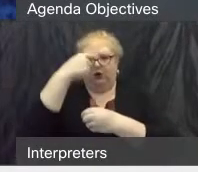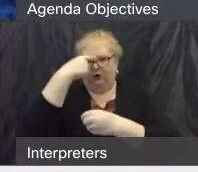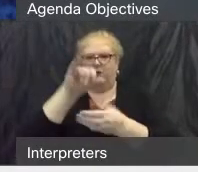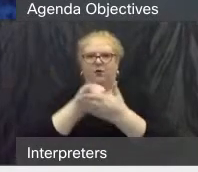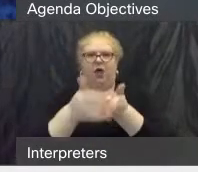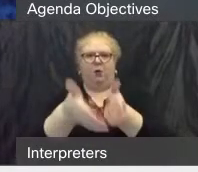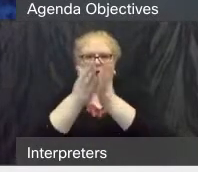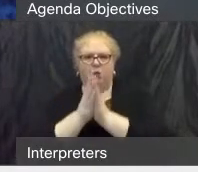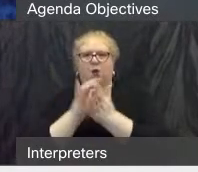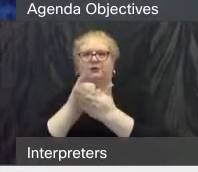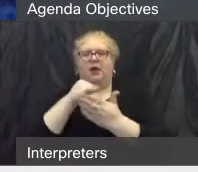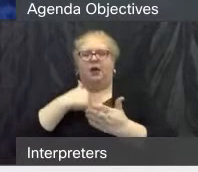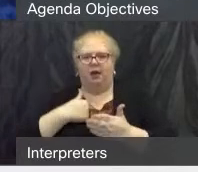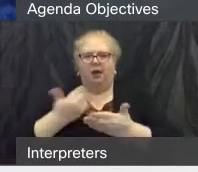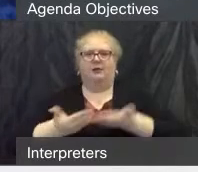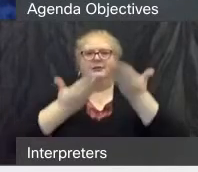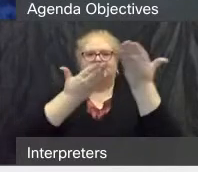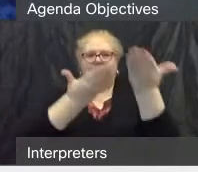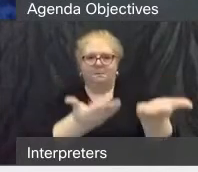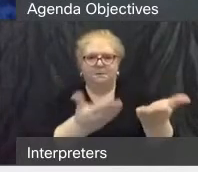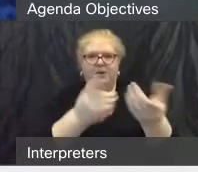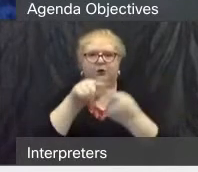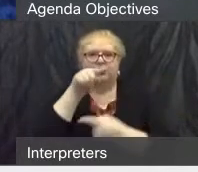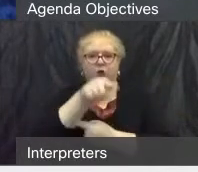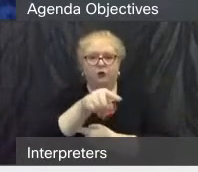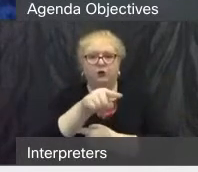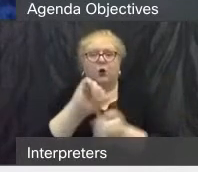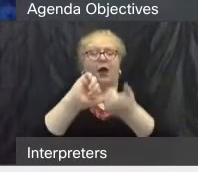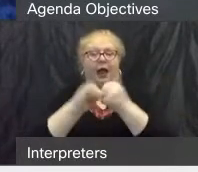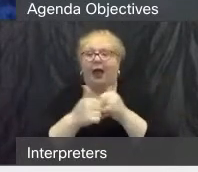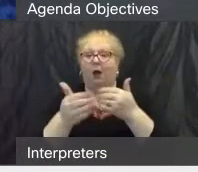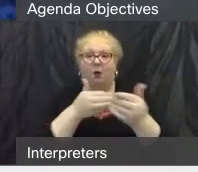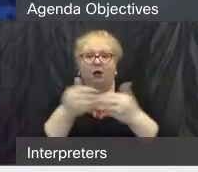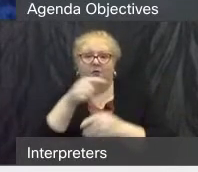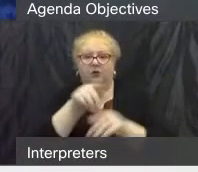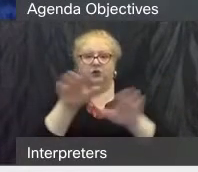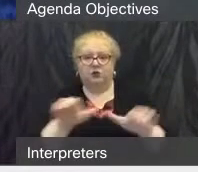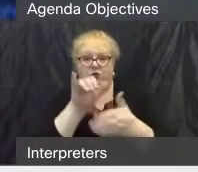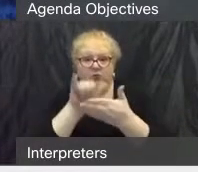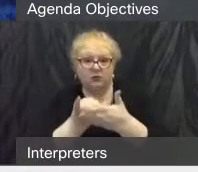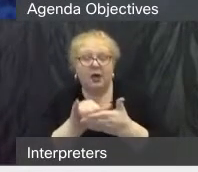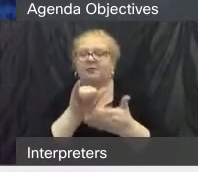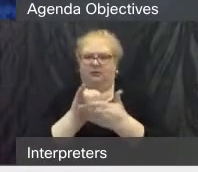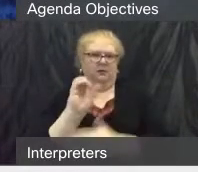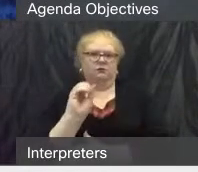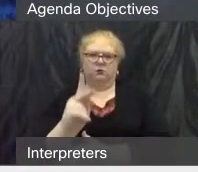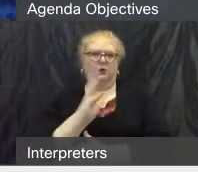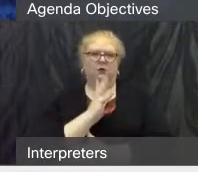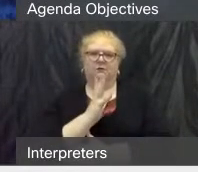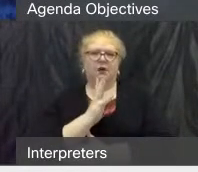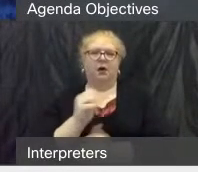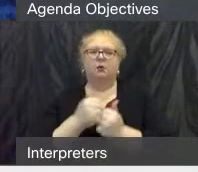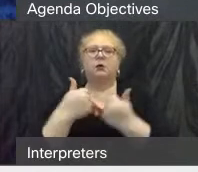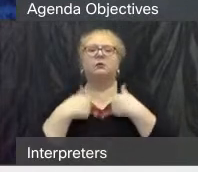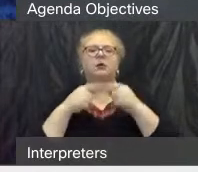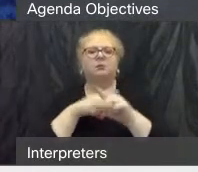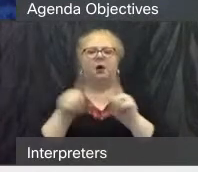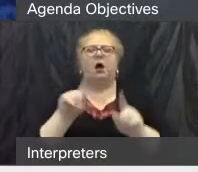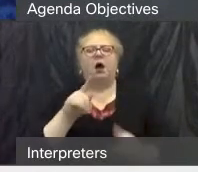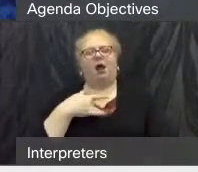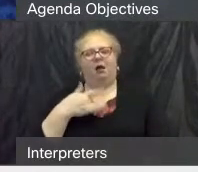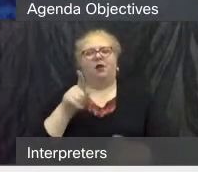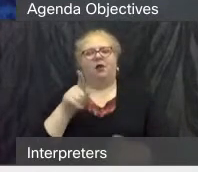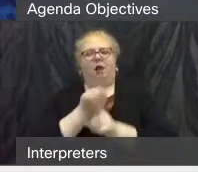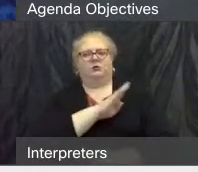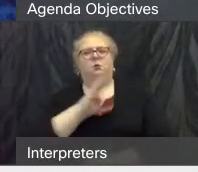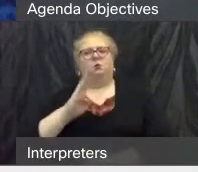request that I submitted to you. However you get that done is okay with me, but I feel that as a board member, I have a